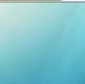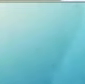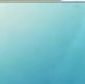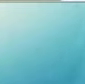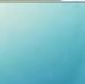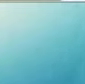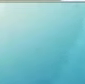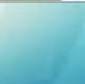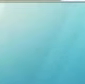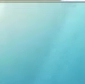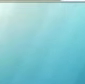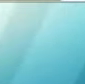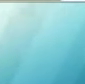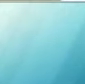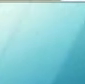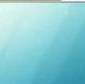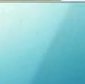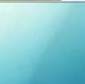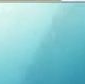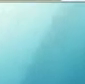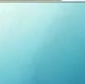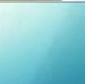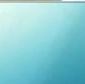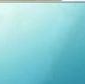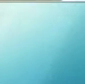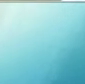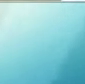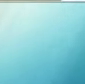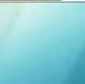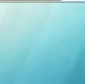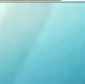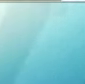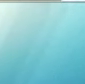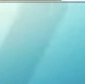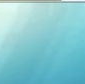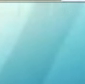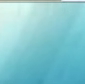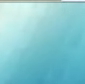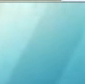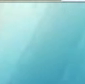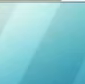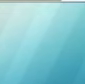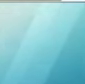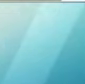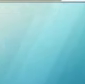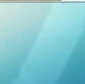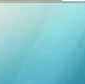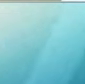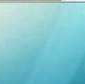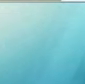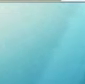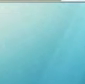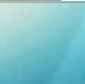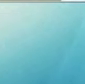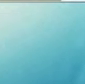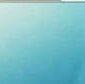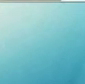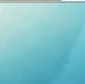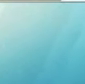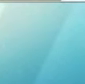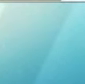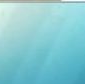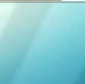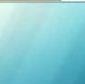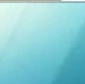And next, of course, we have some images here, yes, of the ambassador of Thailand in Buenos Aires, Argentina, preparing